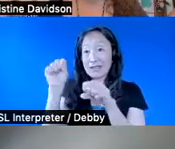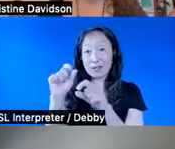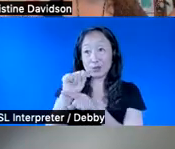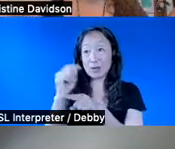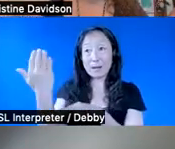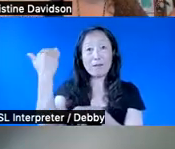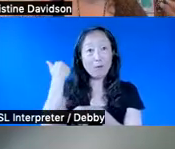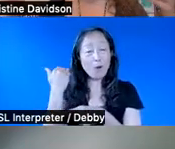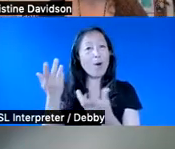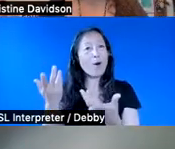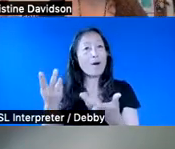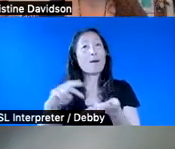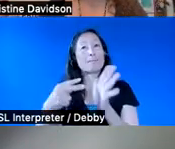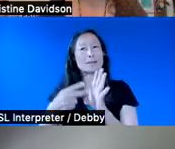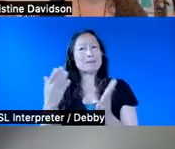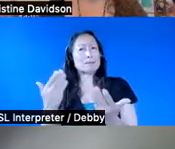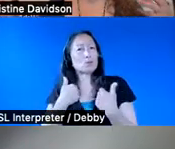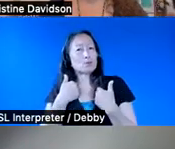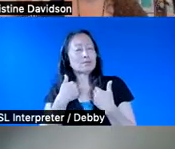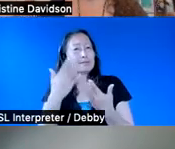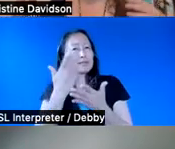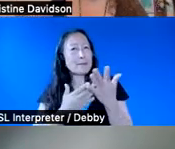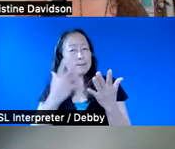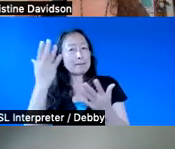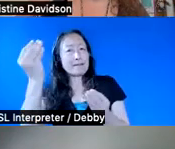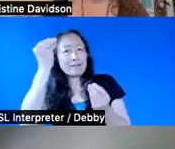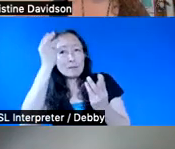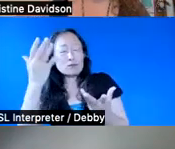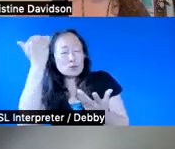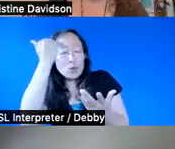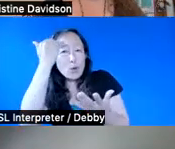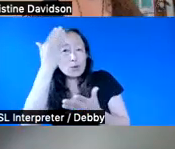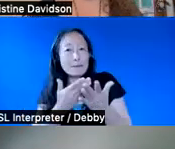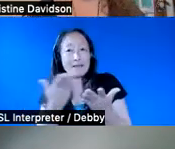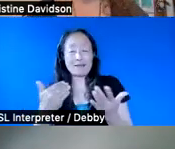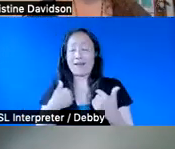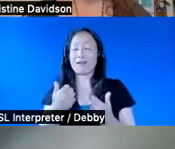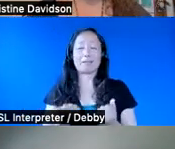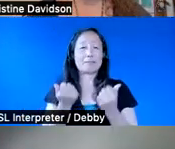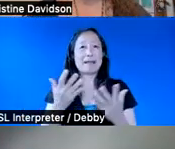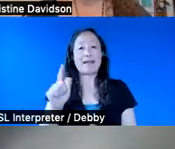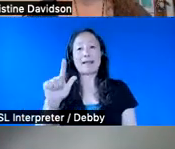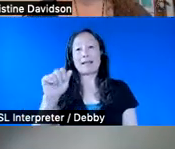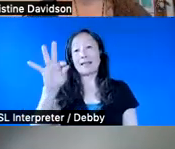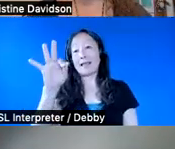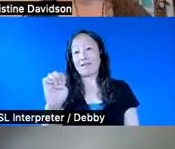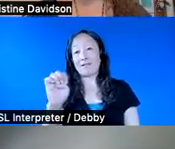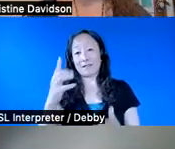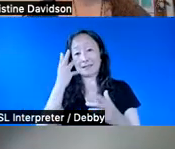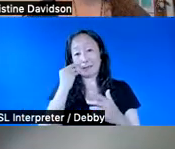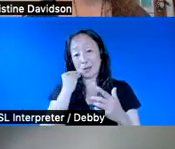experience and a lot of work experience, and all of that matters, right? And so this just helps